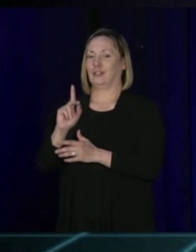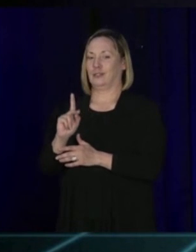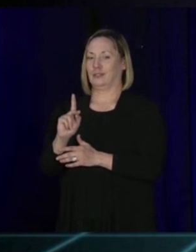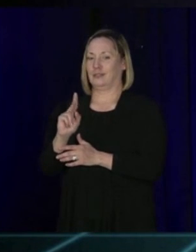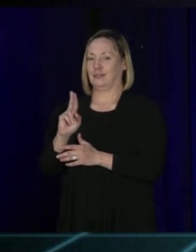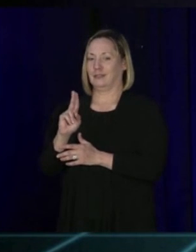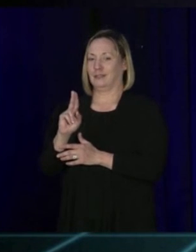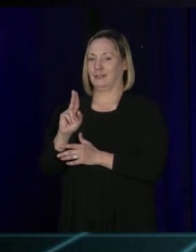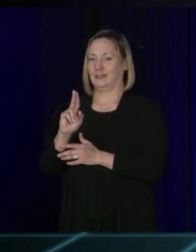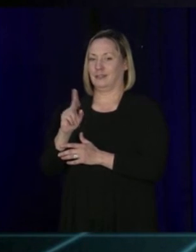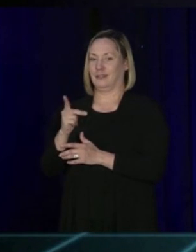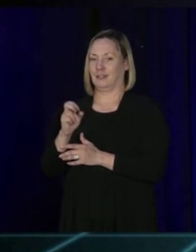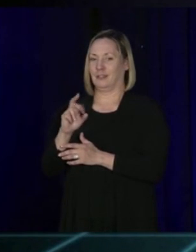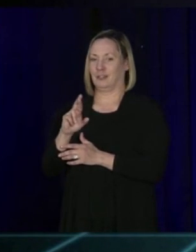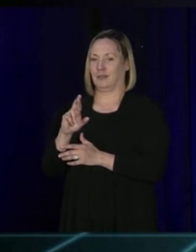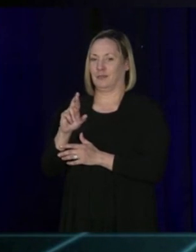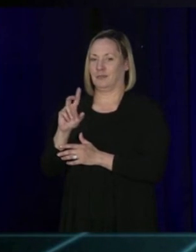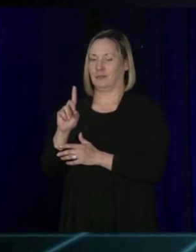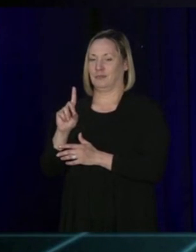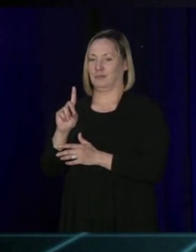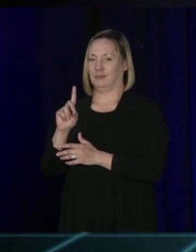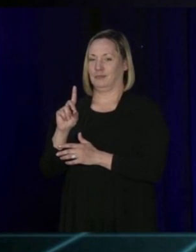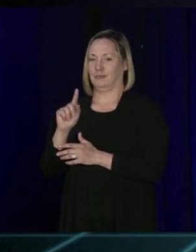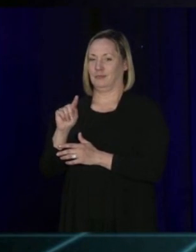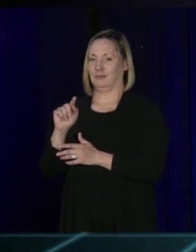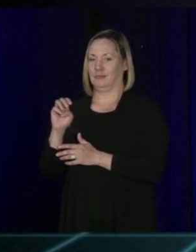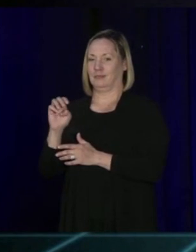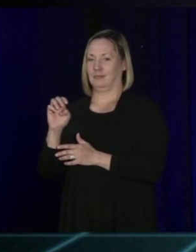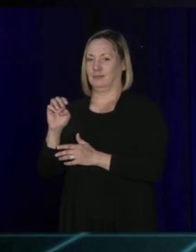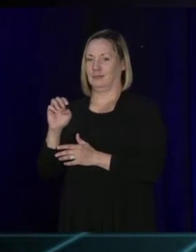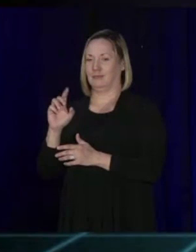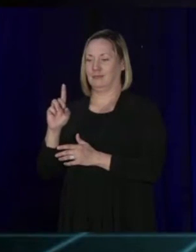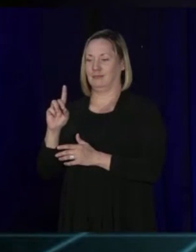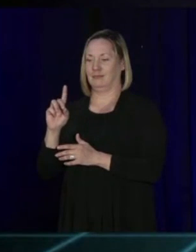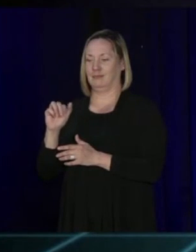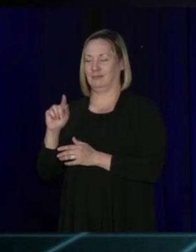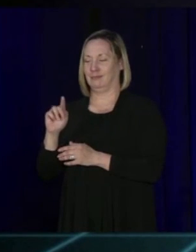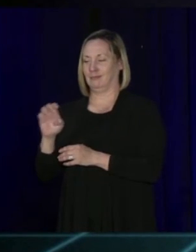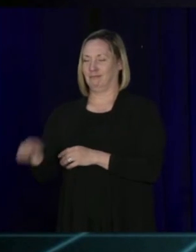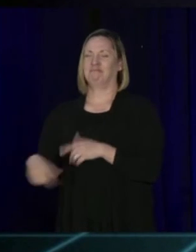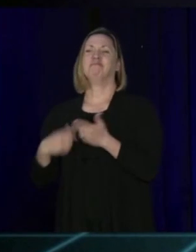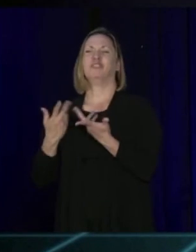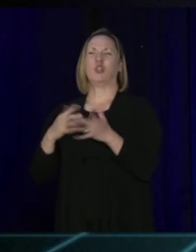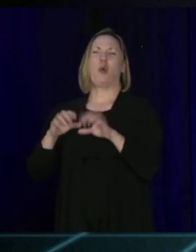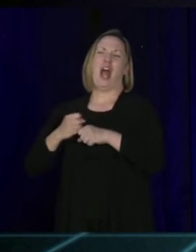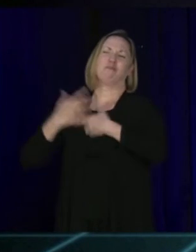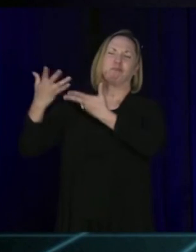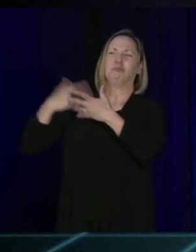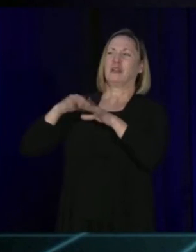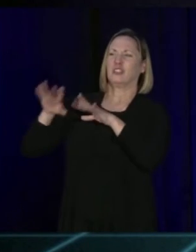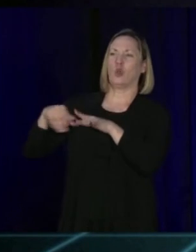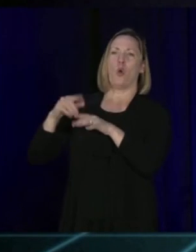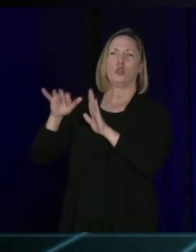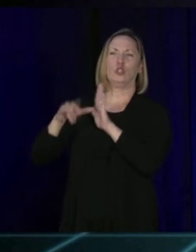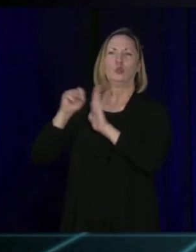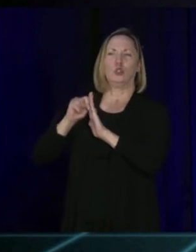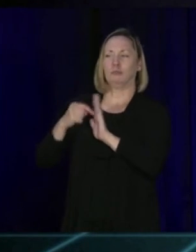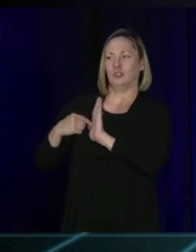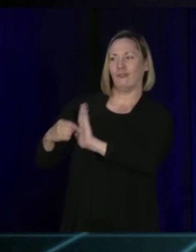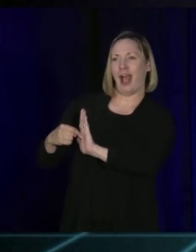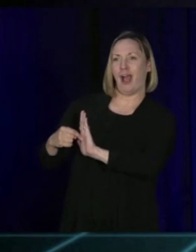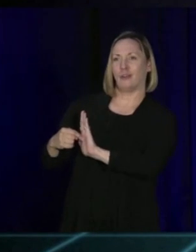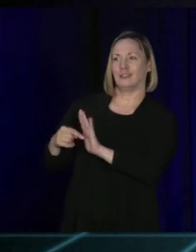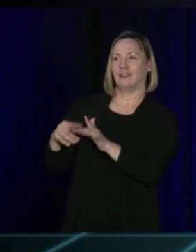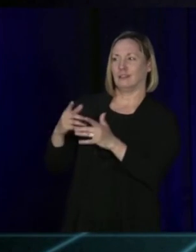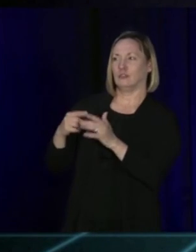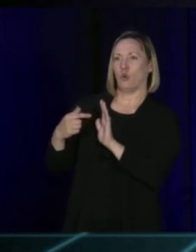check and be like, oh, where's this person from? And what that turned into, and this whole conversation is there, you can go watch it later. They found Red Hat was like, hey,